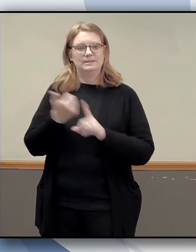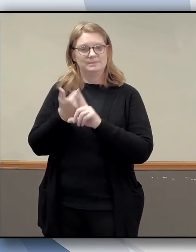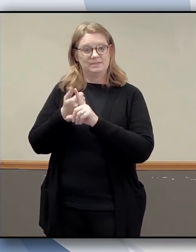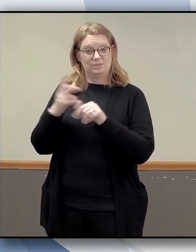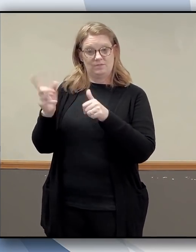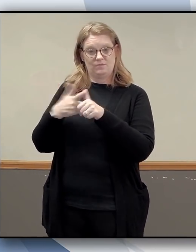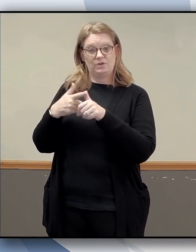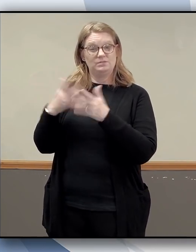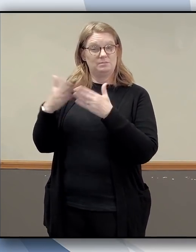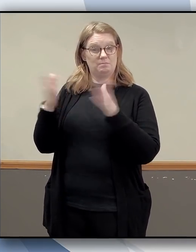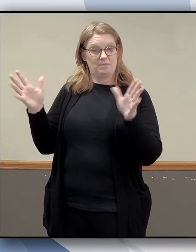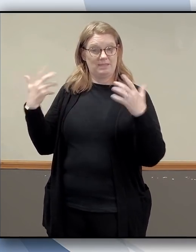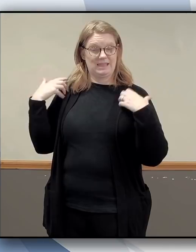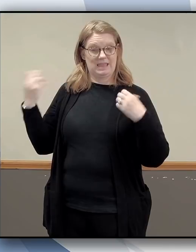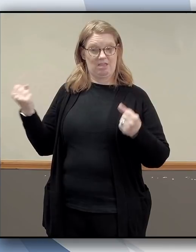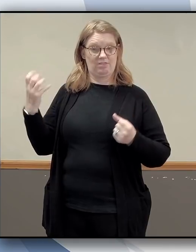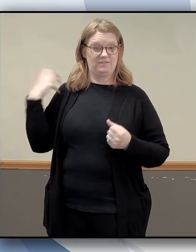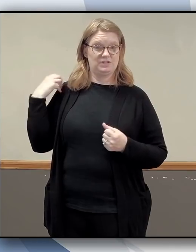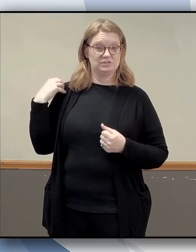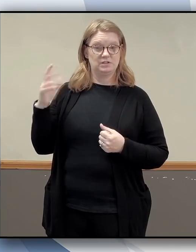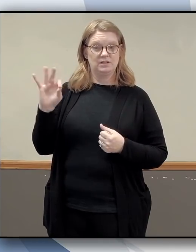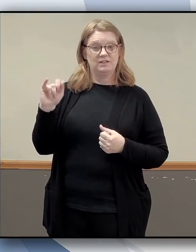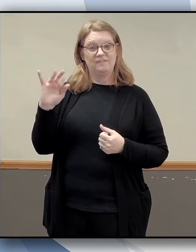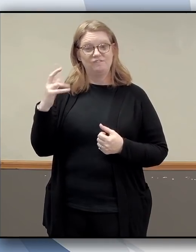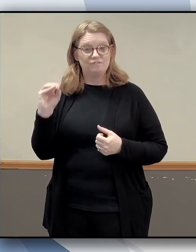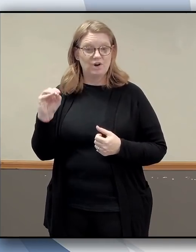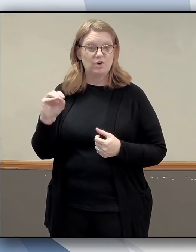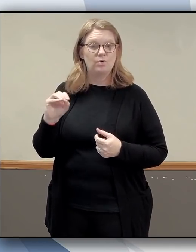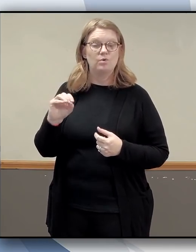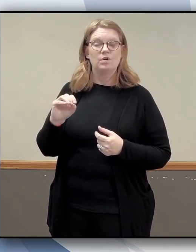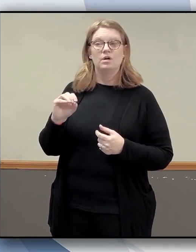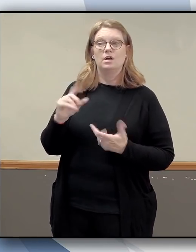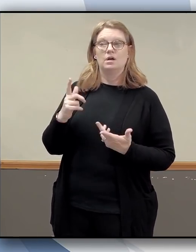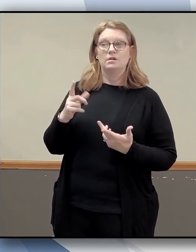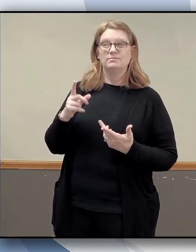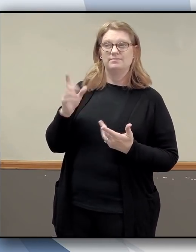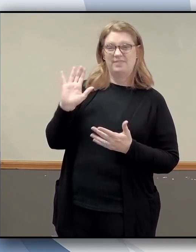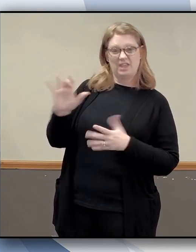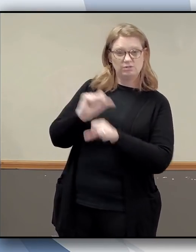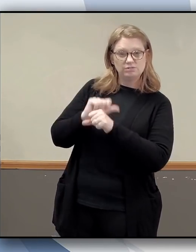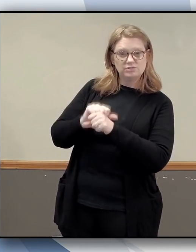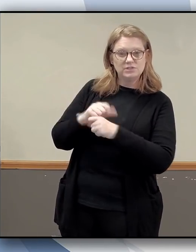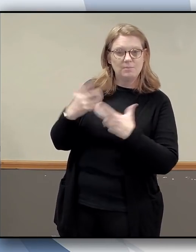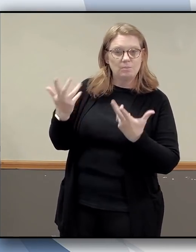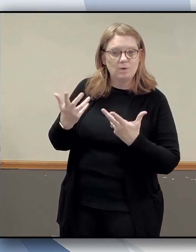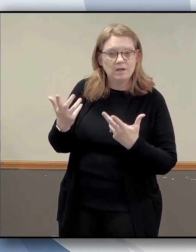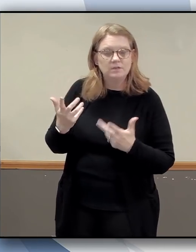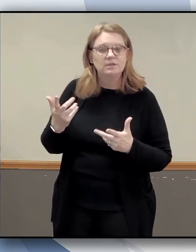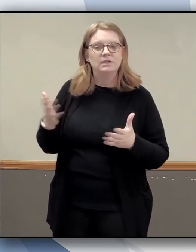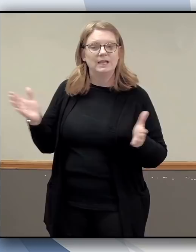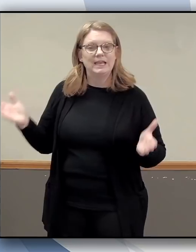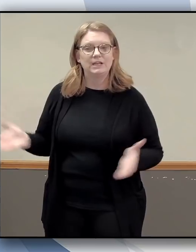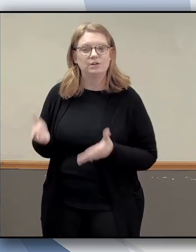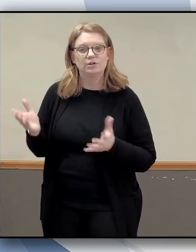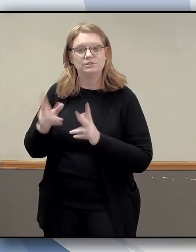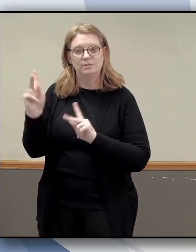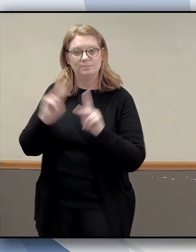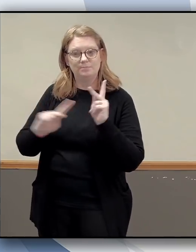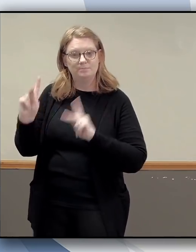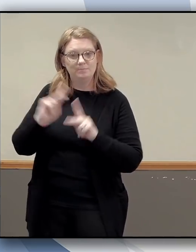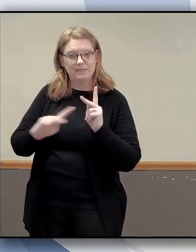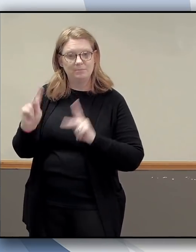health official in Fargo. They were working on things like trying to get people to stop